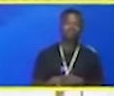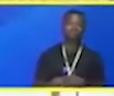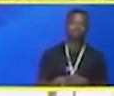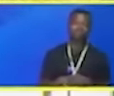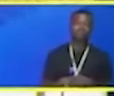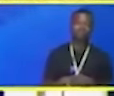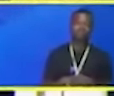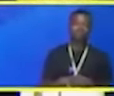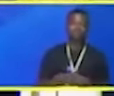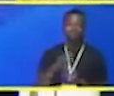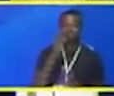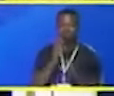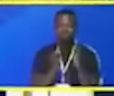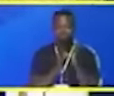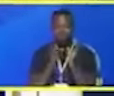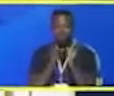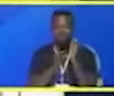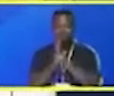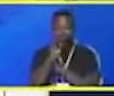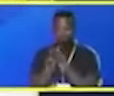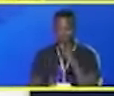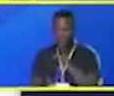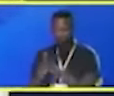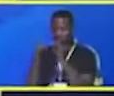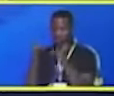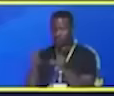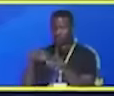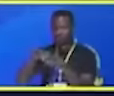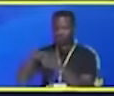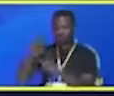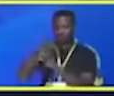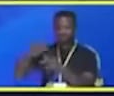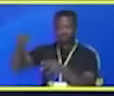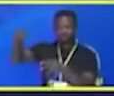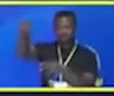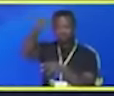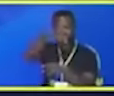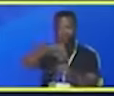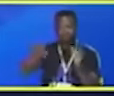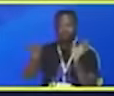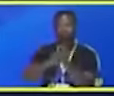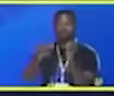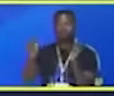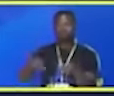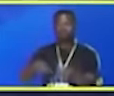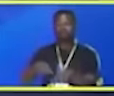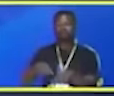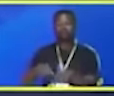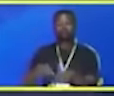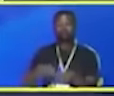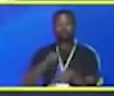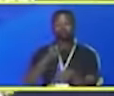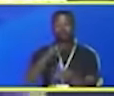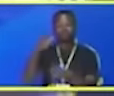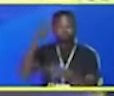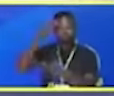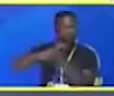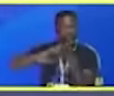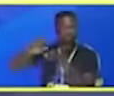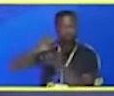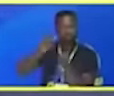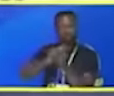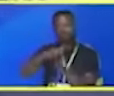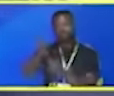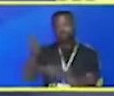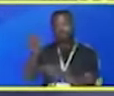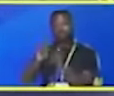Question, if God were to appear in this place now among the crowd, will you be able to identify him? Or will you confuse him with every other